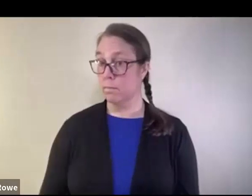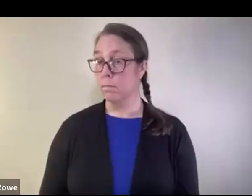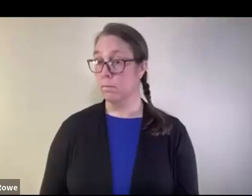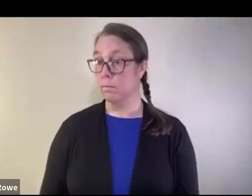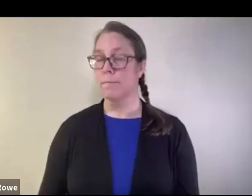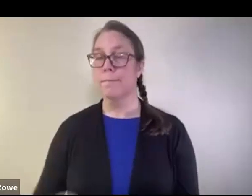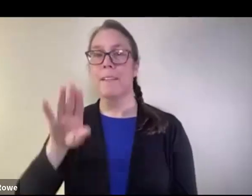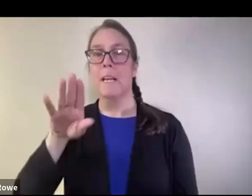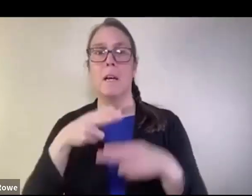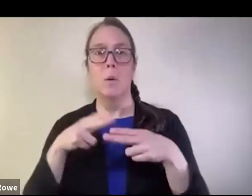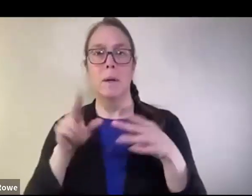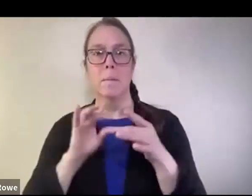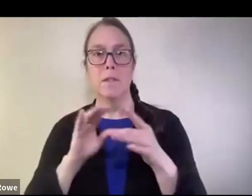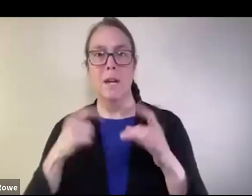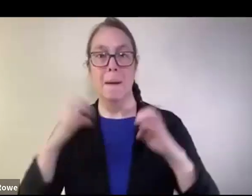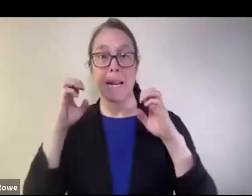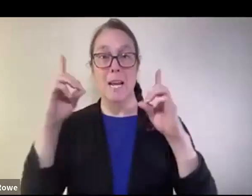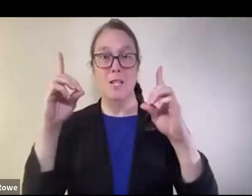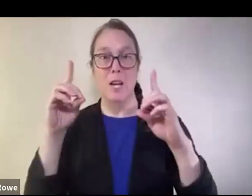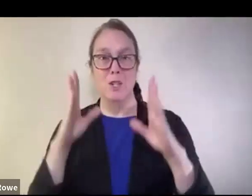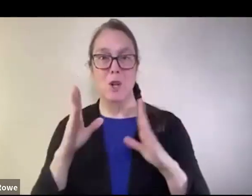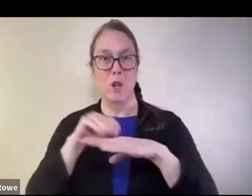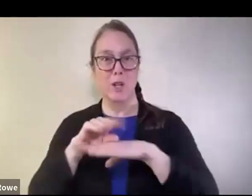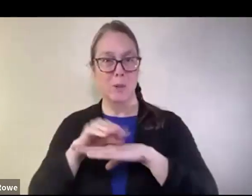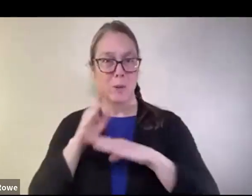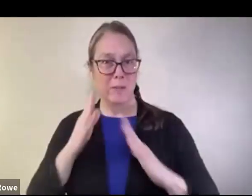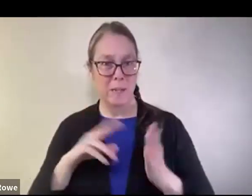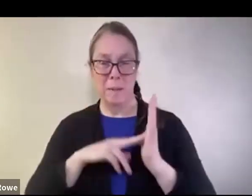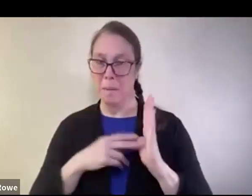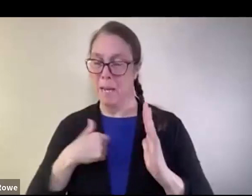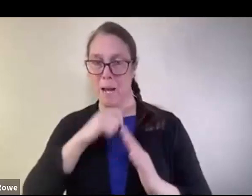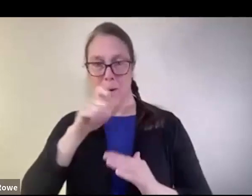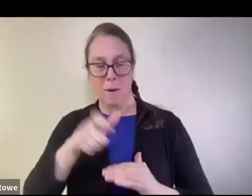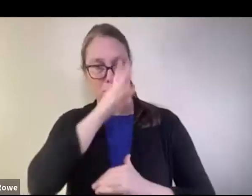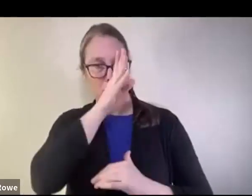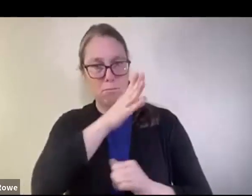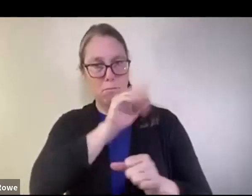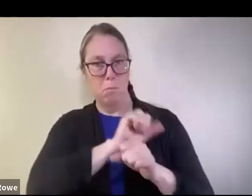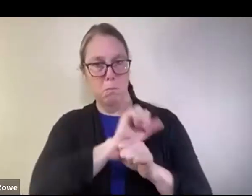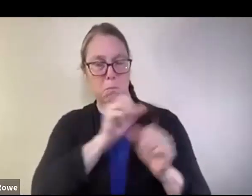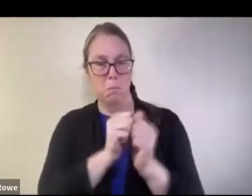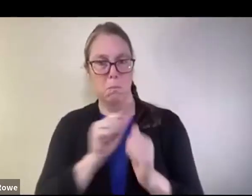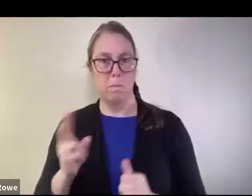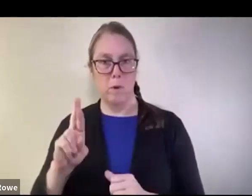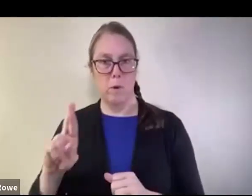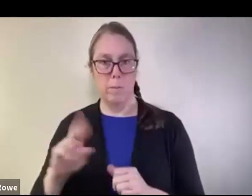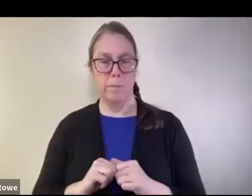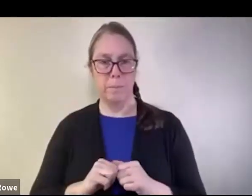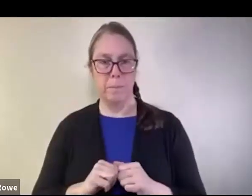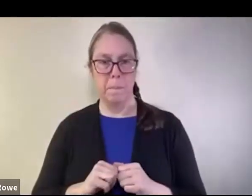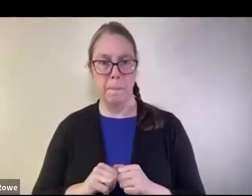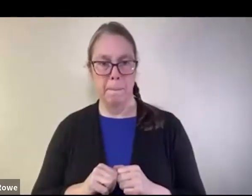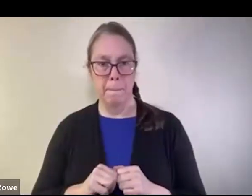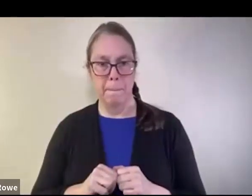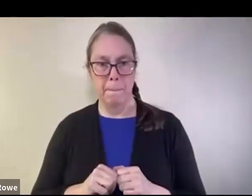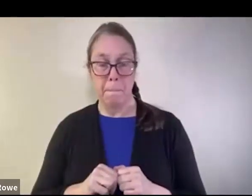I quickly state that I'm an educational consultant, so I don't ever really have to directly work with VR. So I do